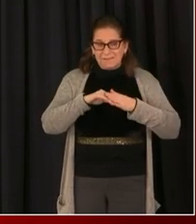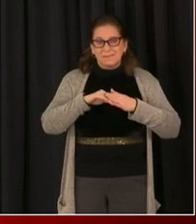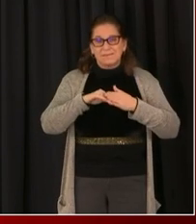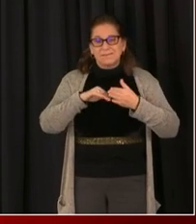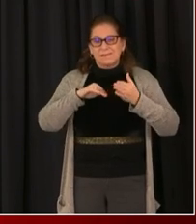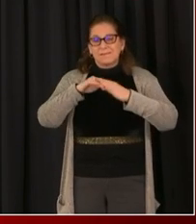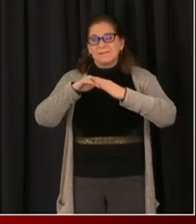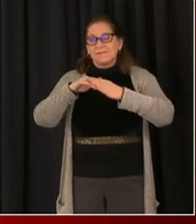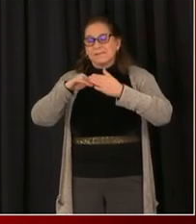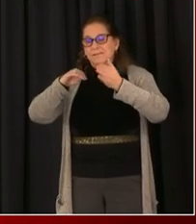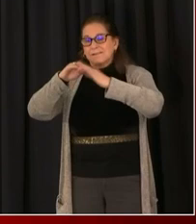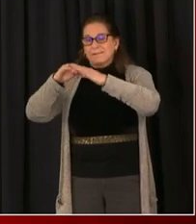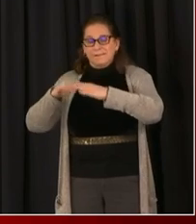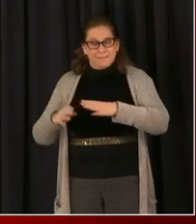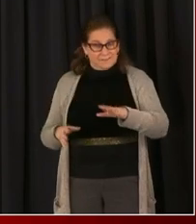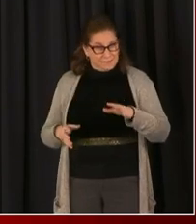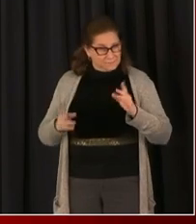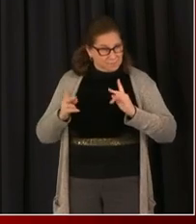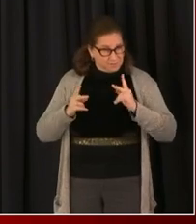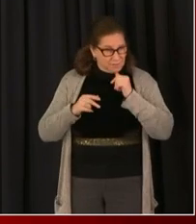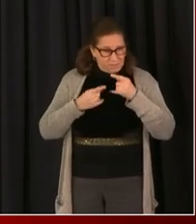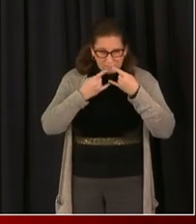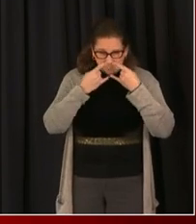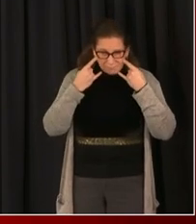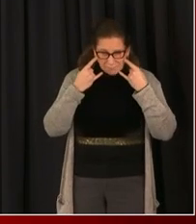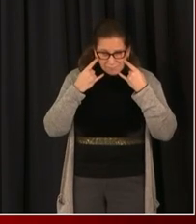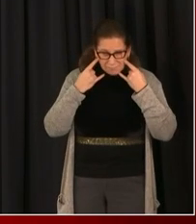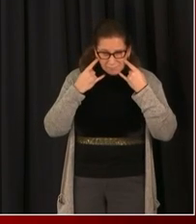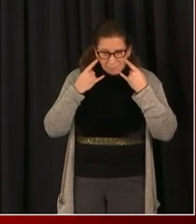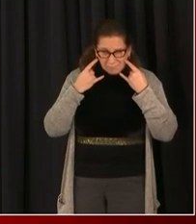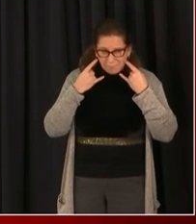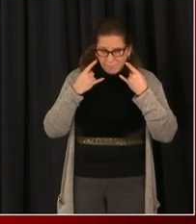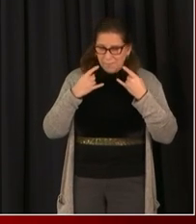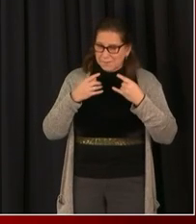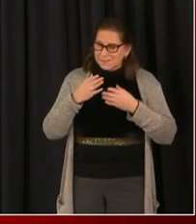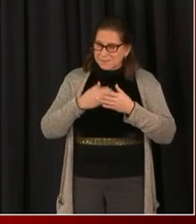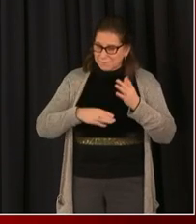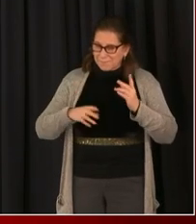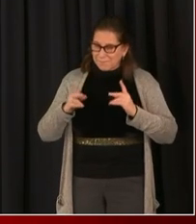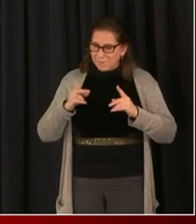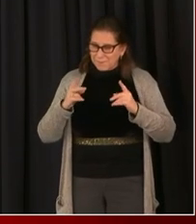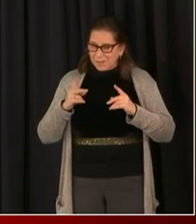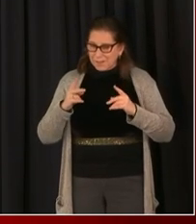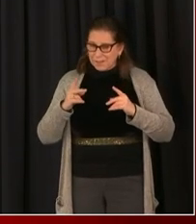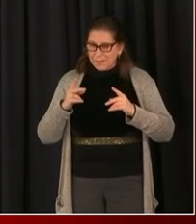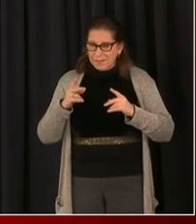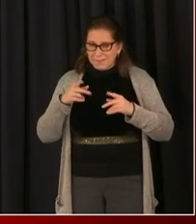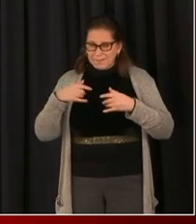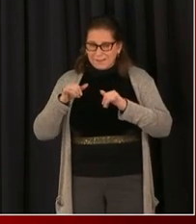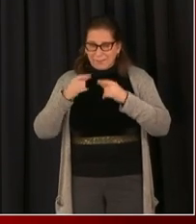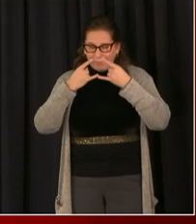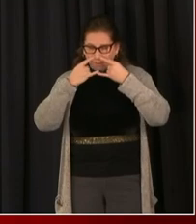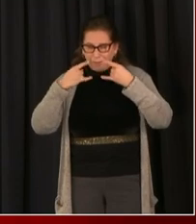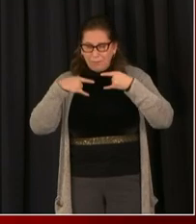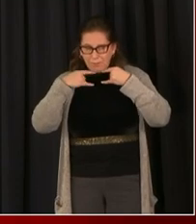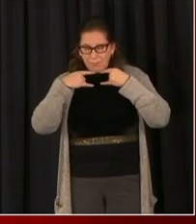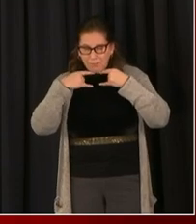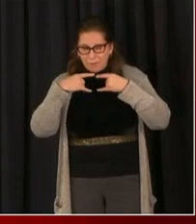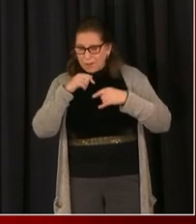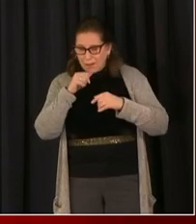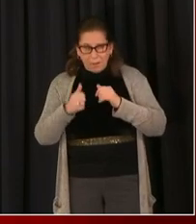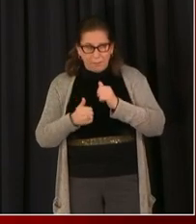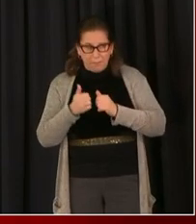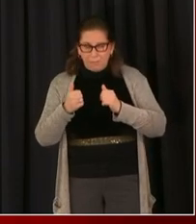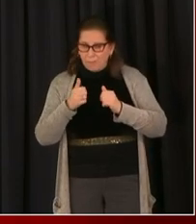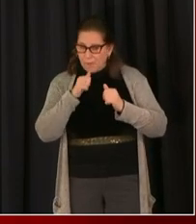feel like most of the restrictions have largely been in businesses where people will report incidents, but is there anything else that would be broader,